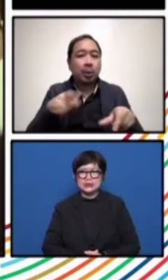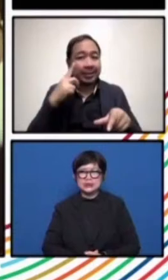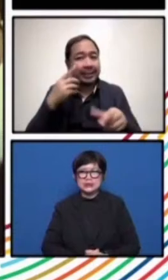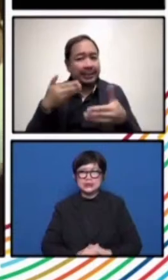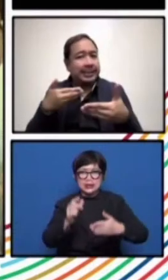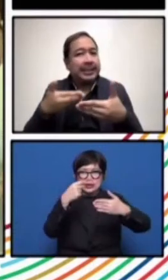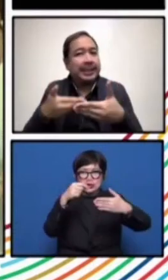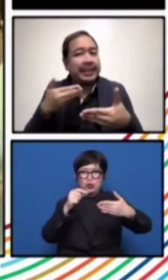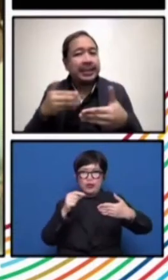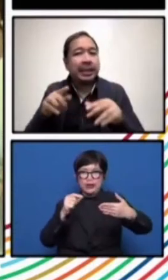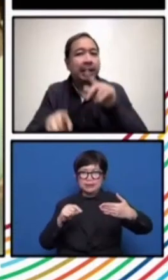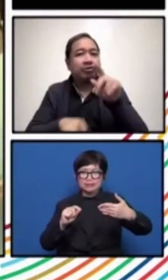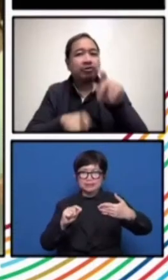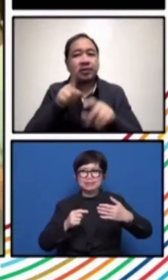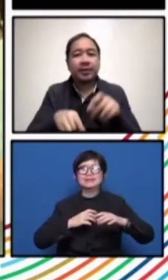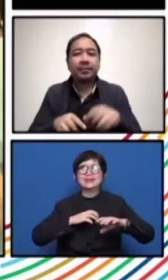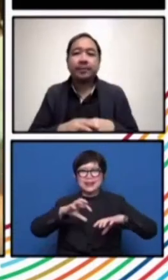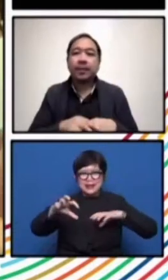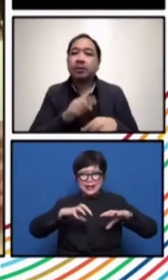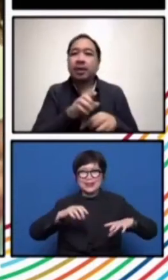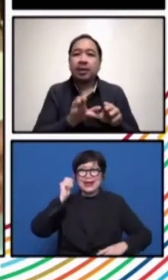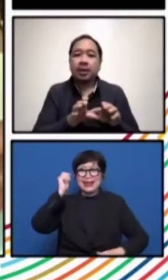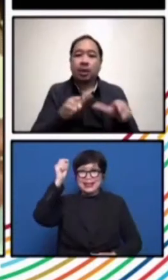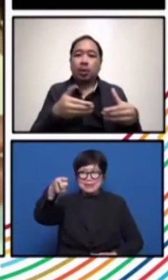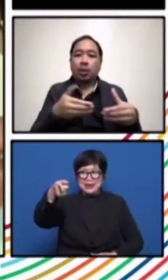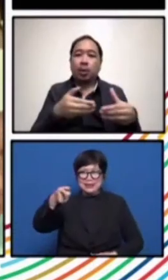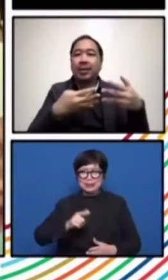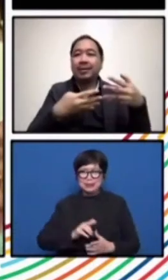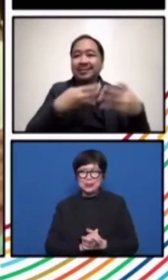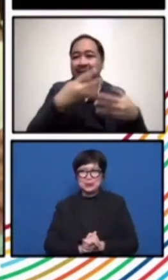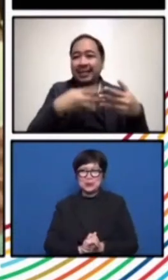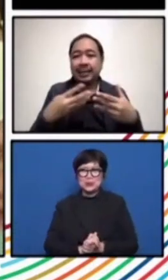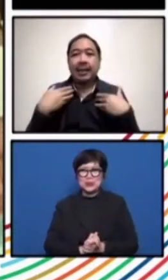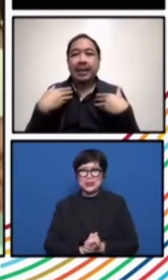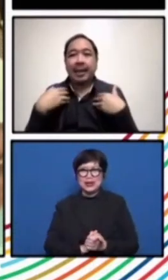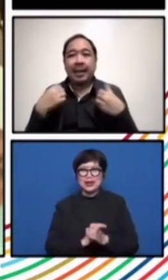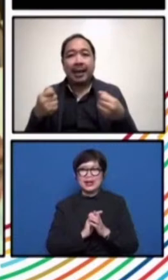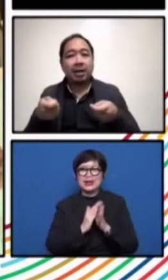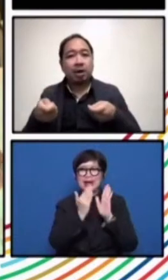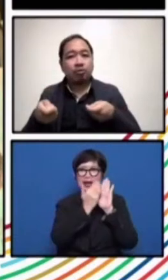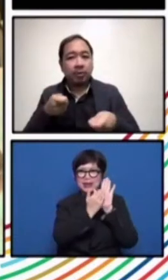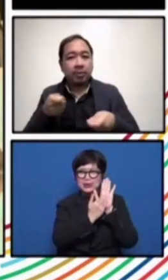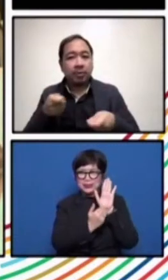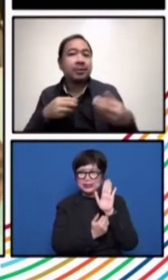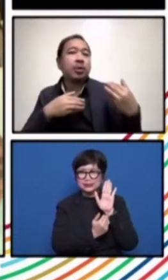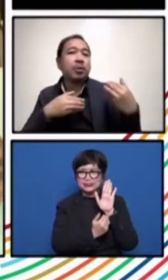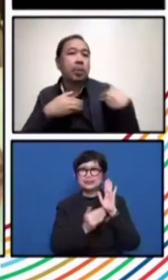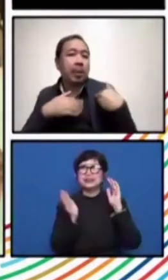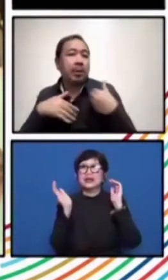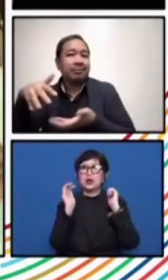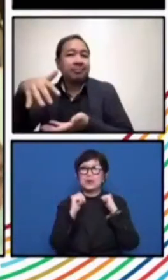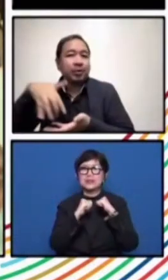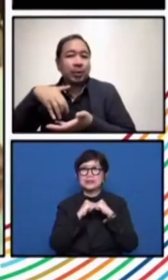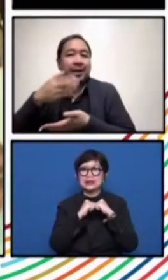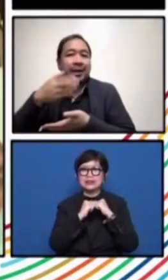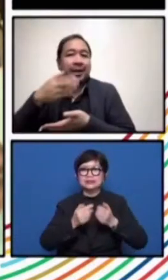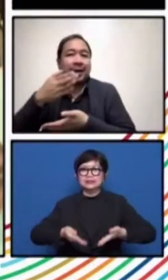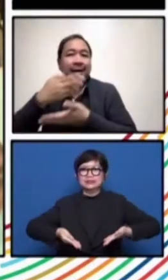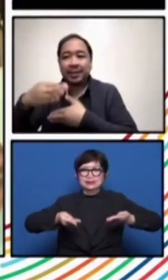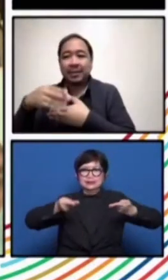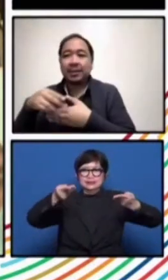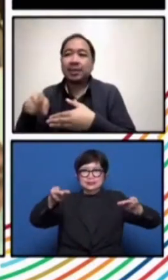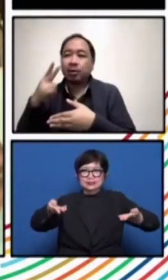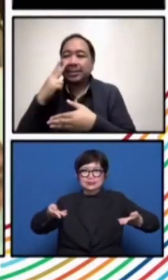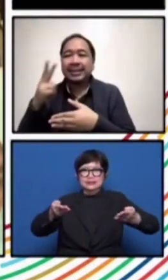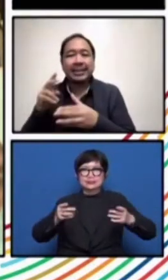regard Pakistan Bureau of Statistics and Ministry of Health and regulation committed to collect data on disability through their survey by using Washington group of